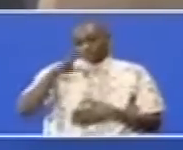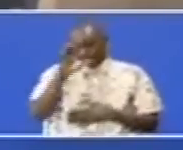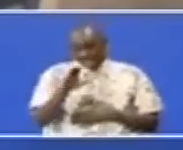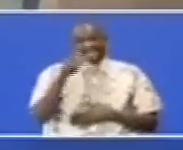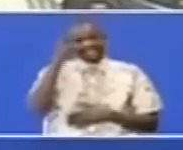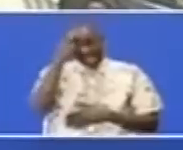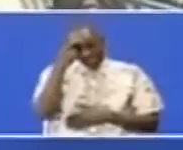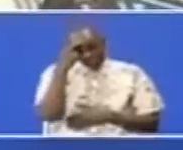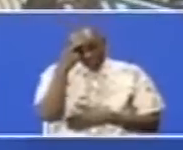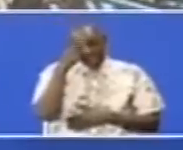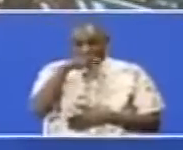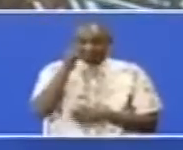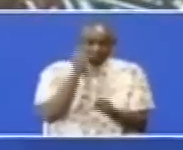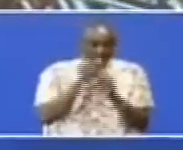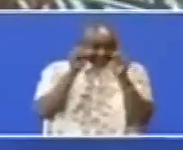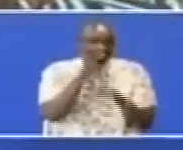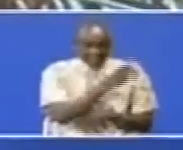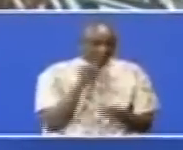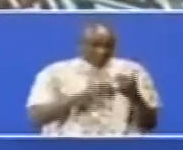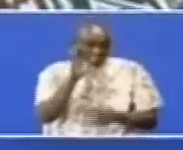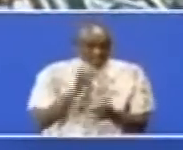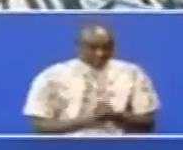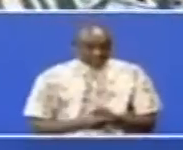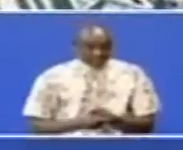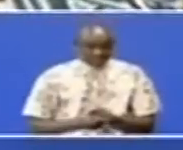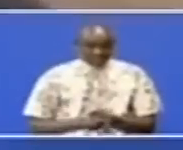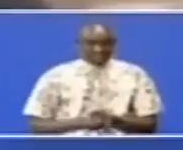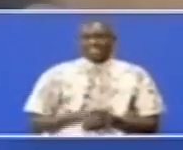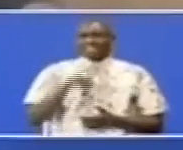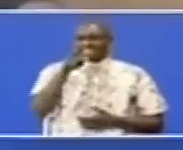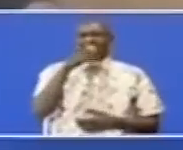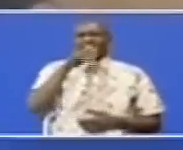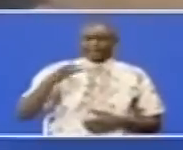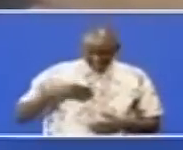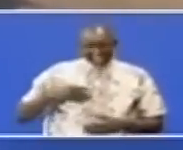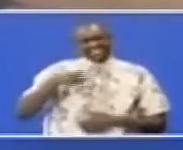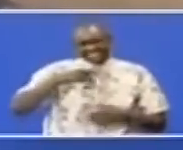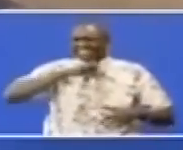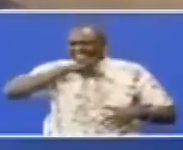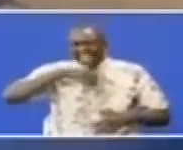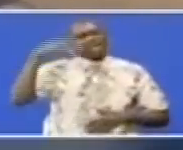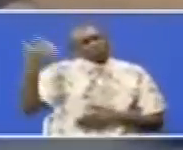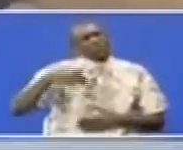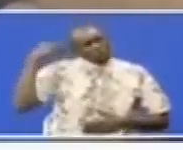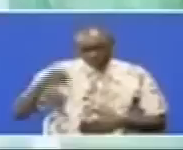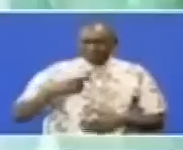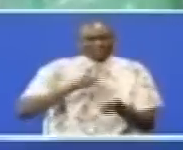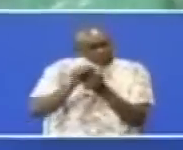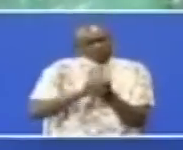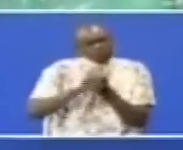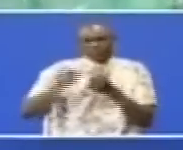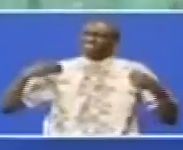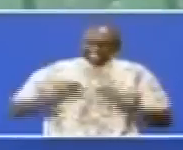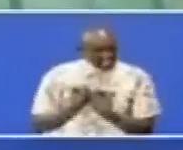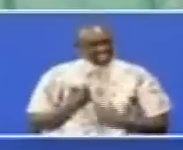in Narok, where she works as a teacher. Einstein Albert alianza kuchafua nguo kila wakati and then ikaanza kunishida kufua.